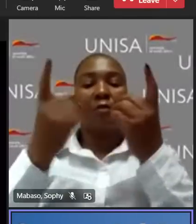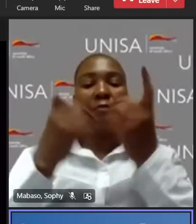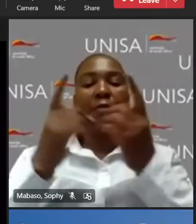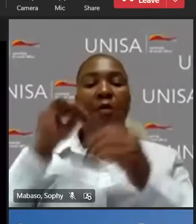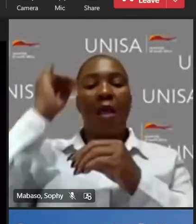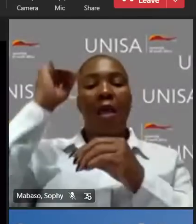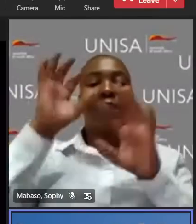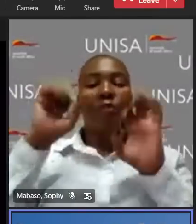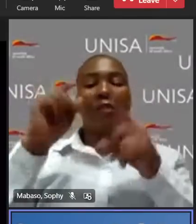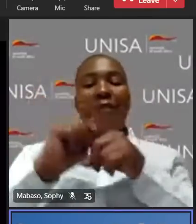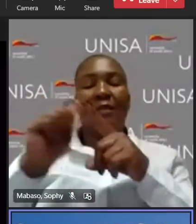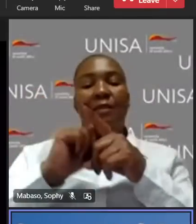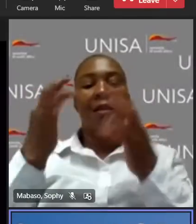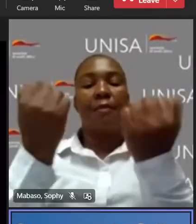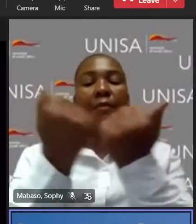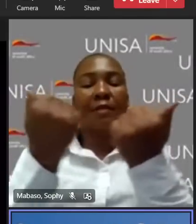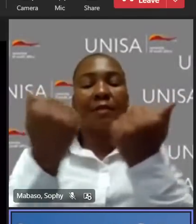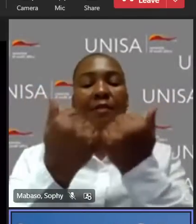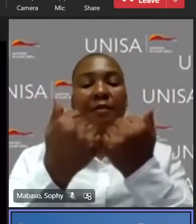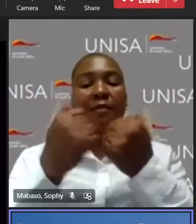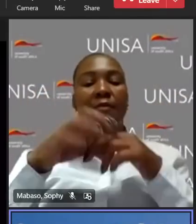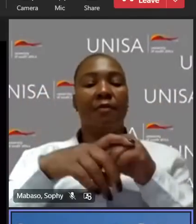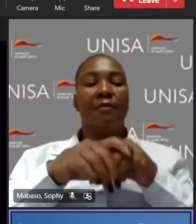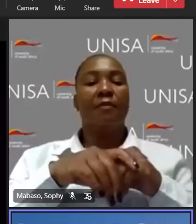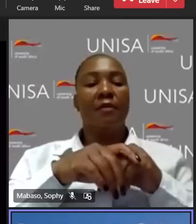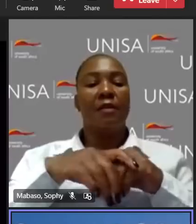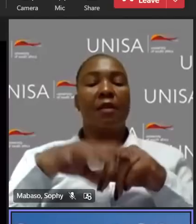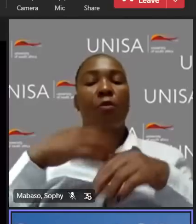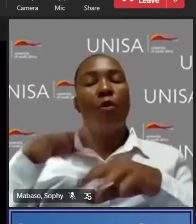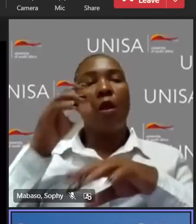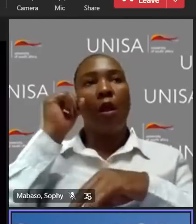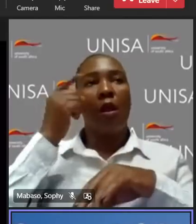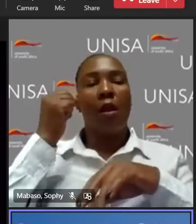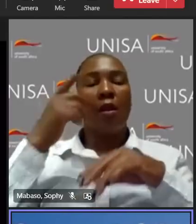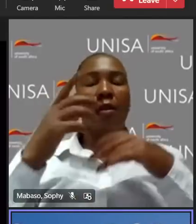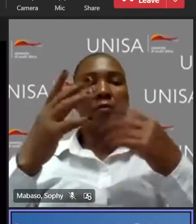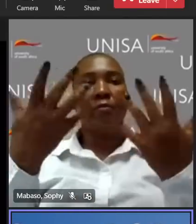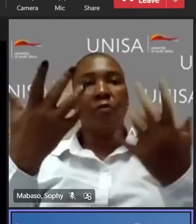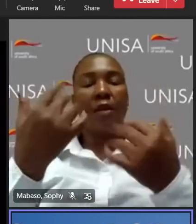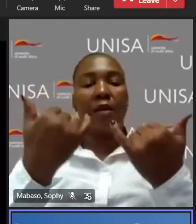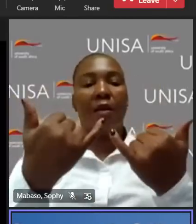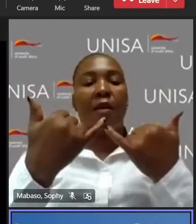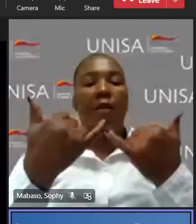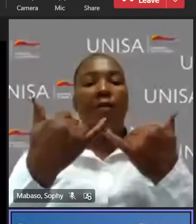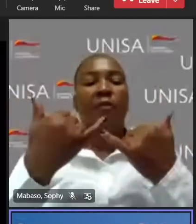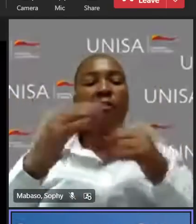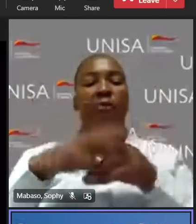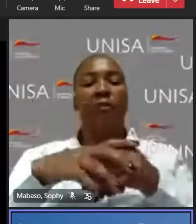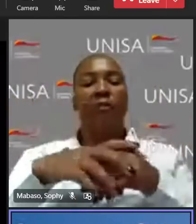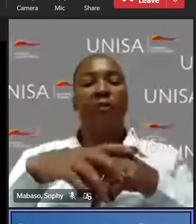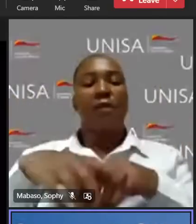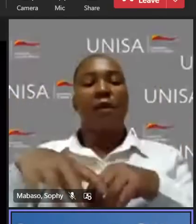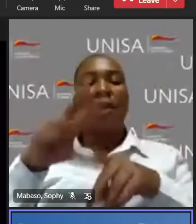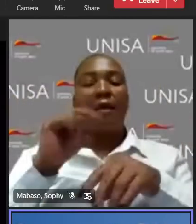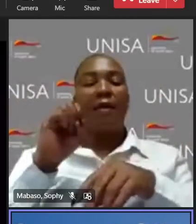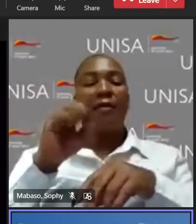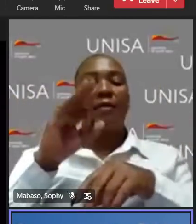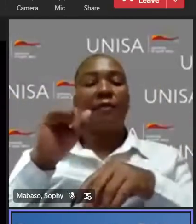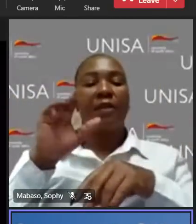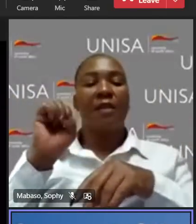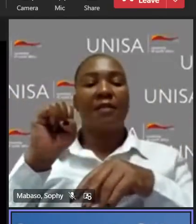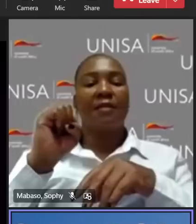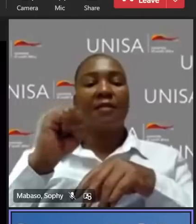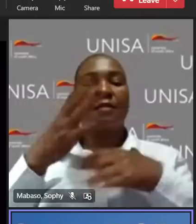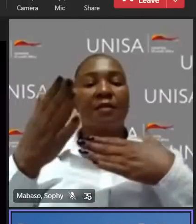scheme. Yeah, you will understand that currently the NSFAS applications